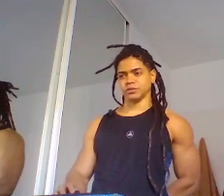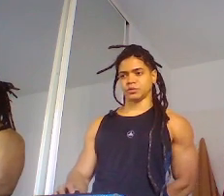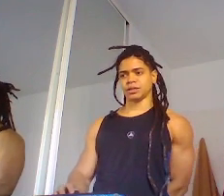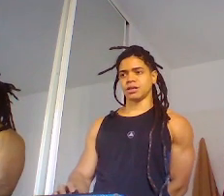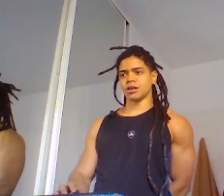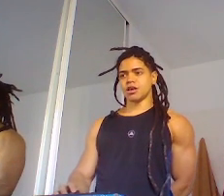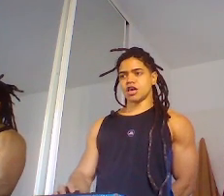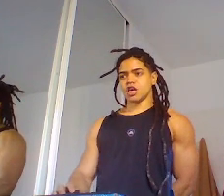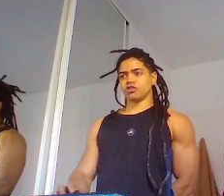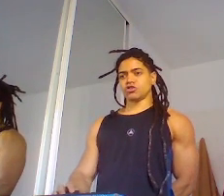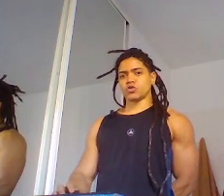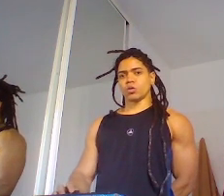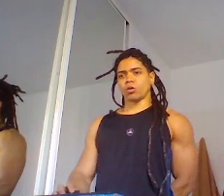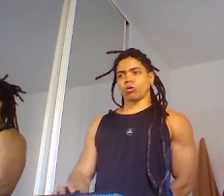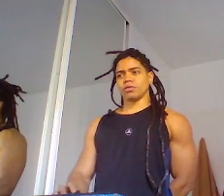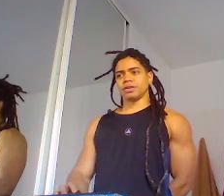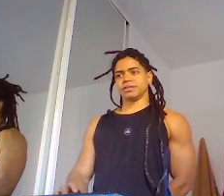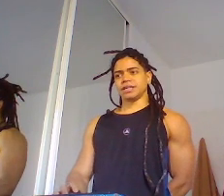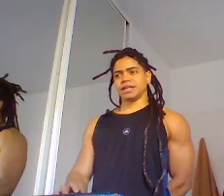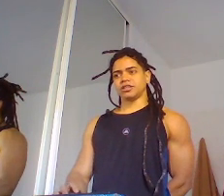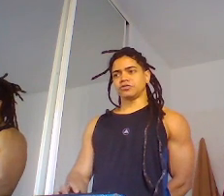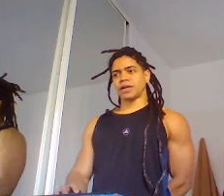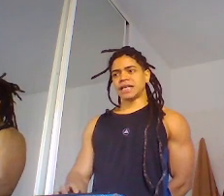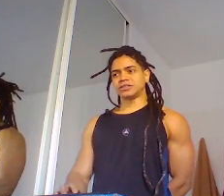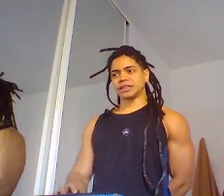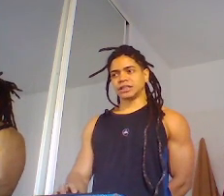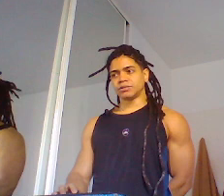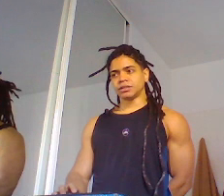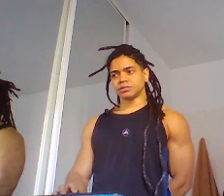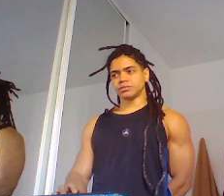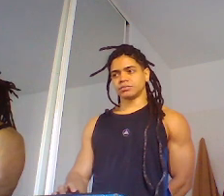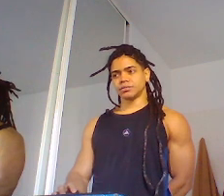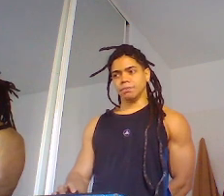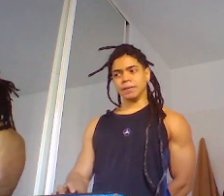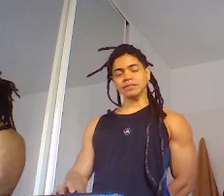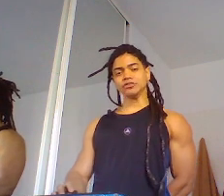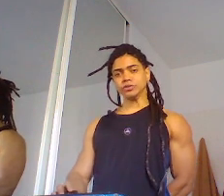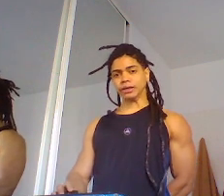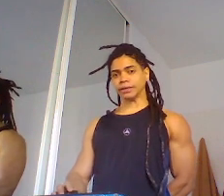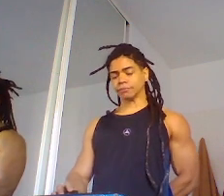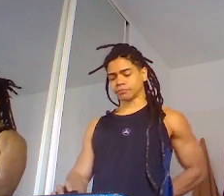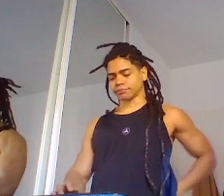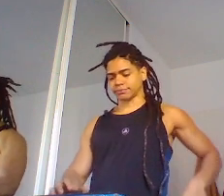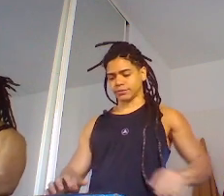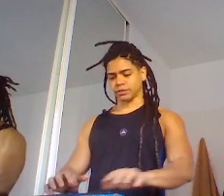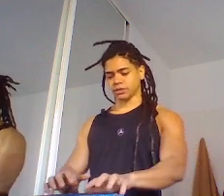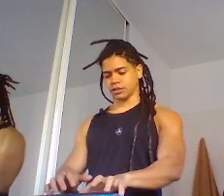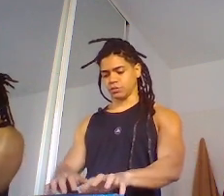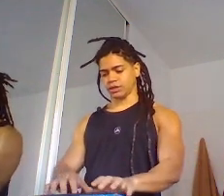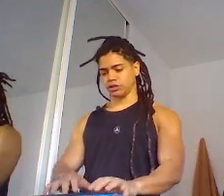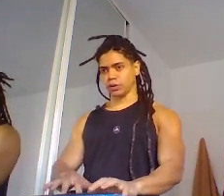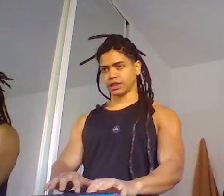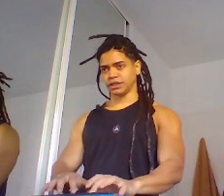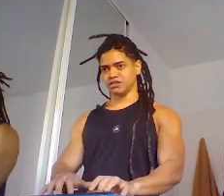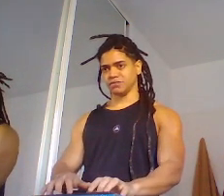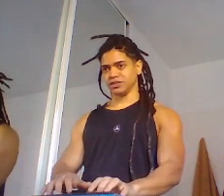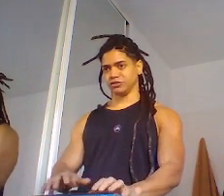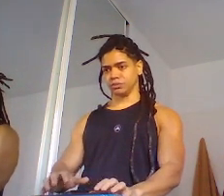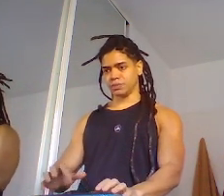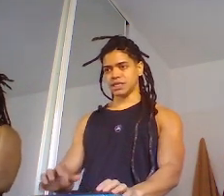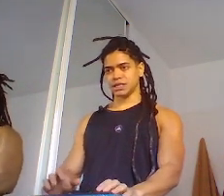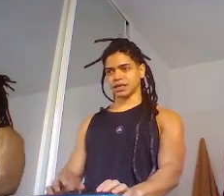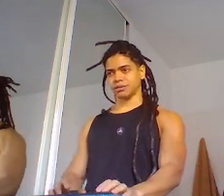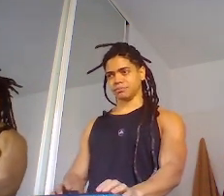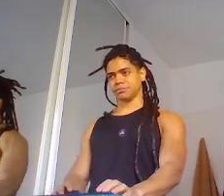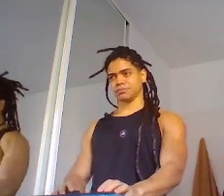financing activities, right? So, yeah, this financing activity mentioned that, okay. And when I look at the